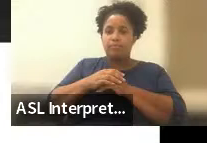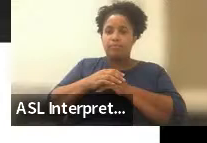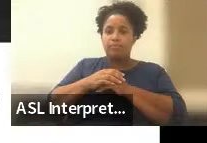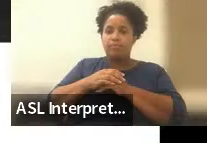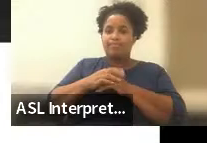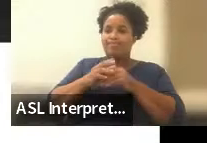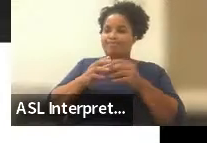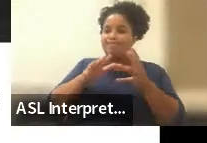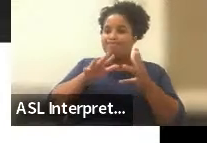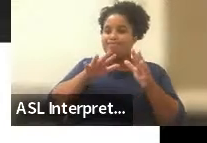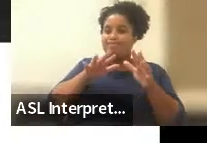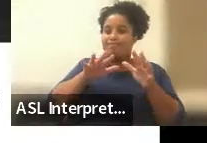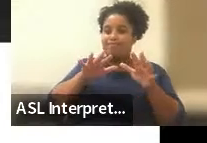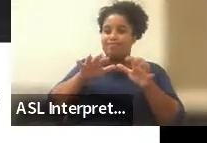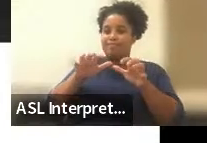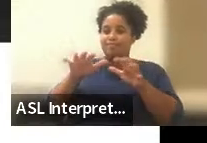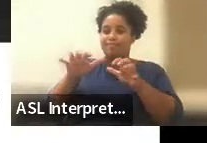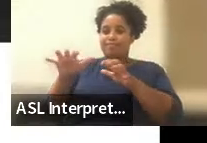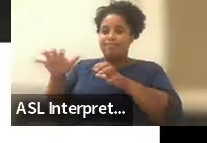Intensive care unit.